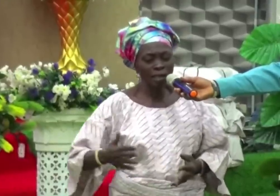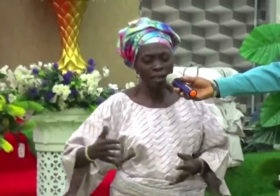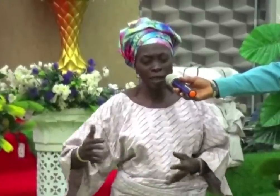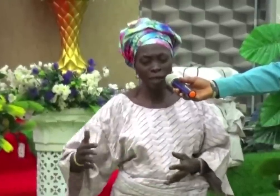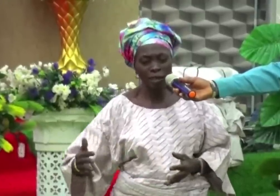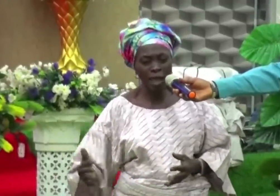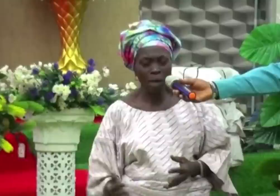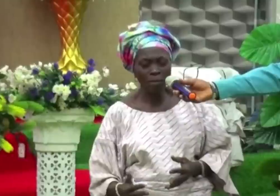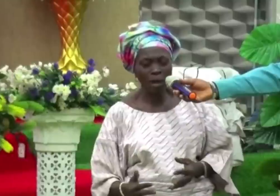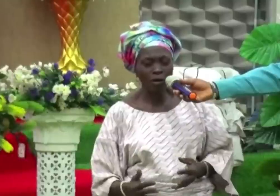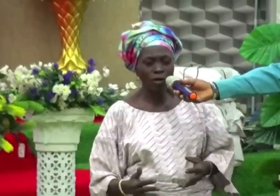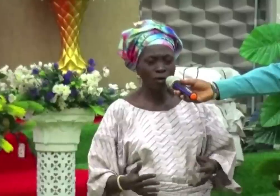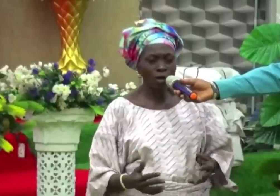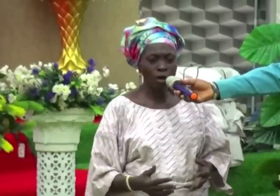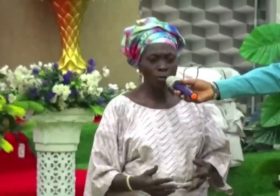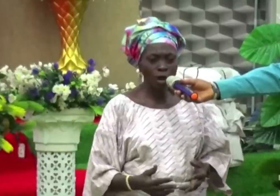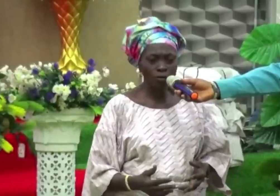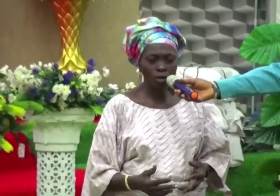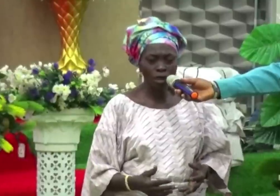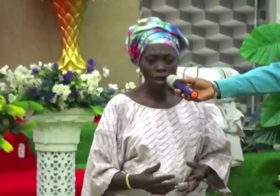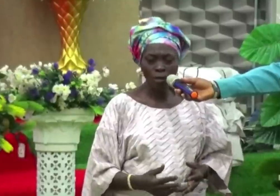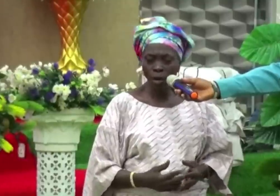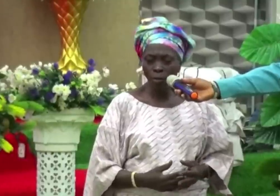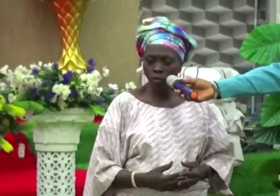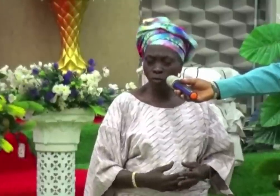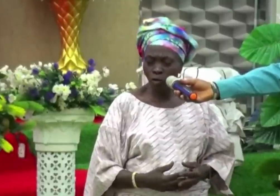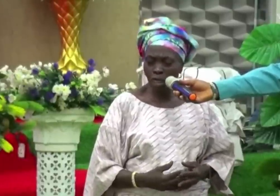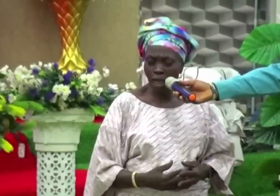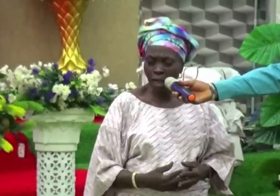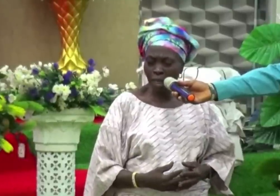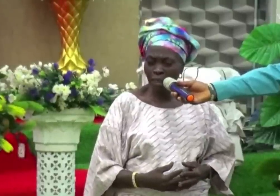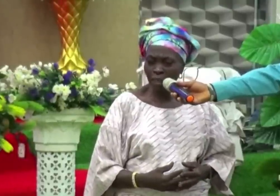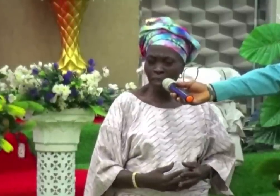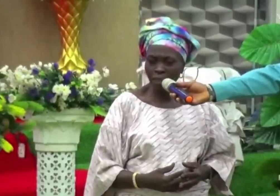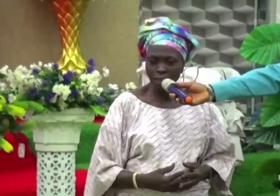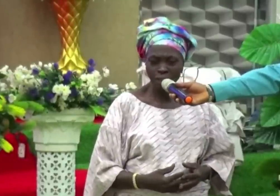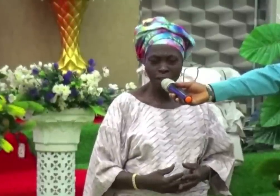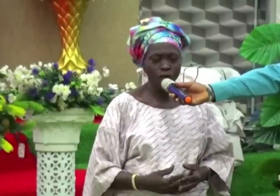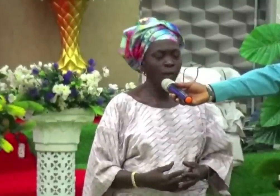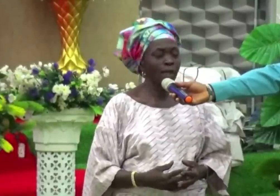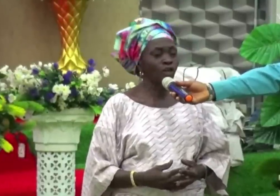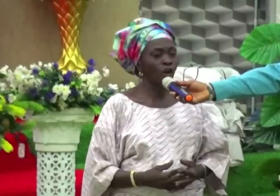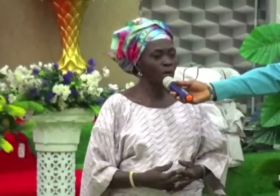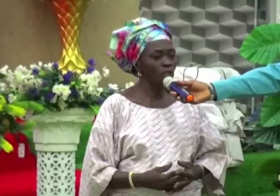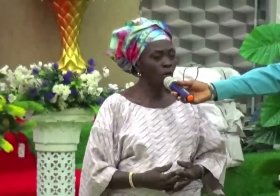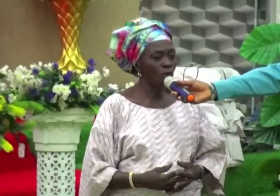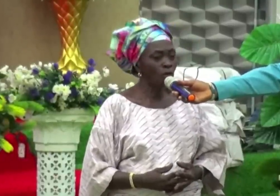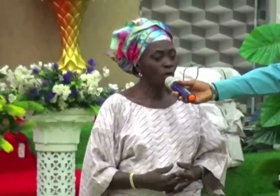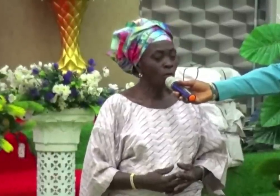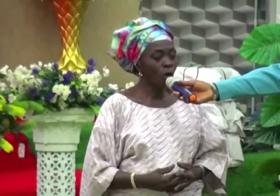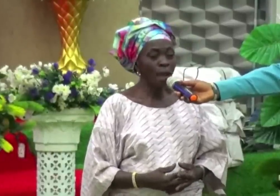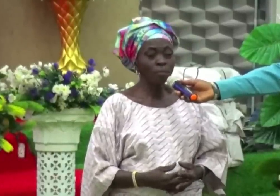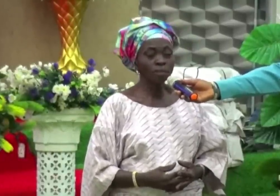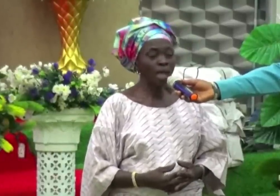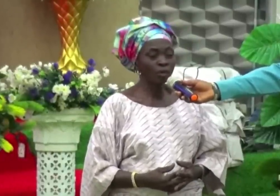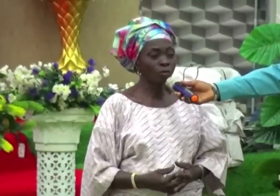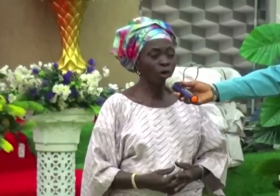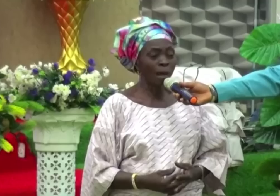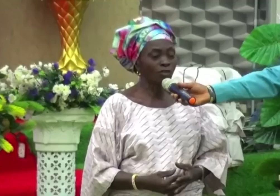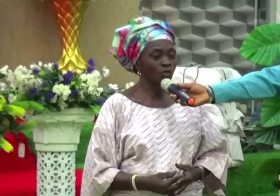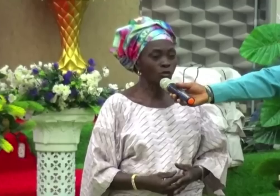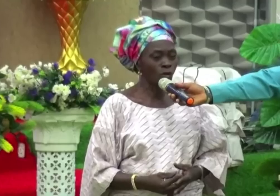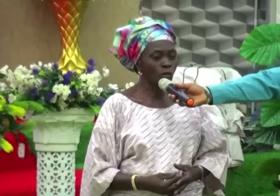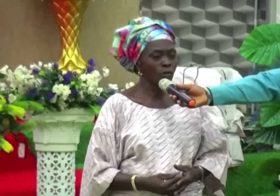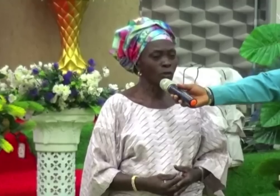enikan eniyan kan degbe mi ba o kan fowo ko mi Olorun ni mo boju wo mi ni atale leyi lo ba di omo yi o mo ba bu sekun